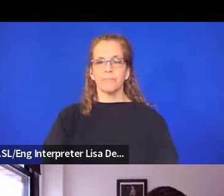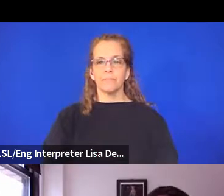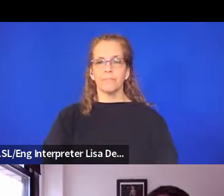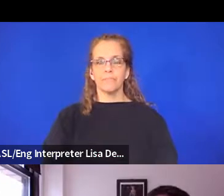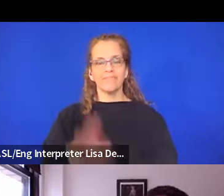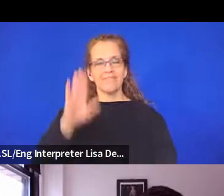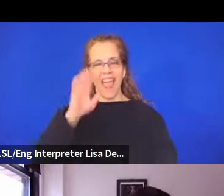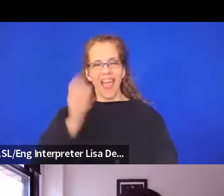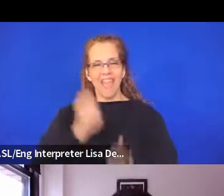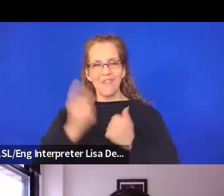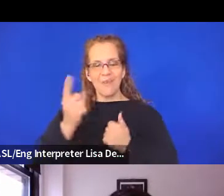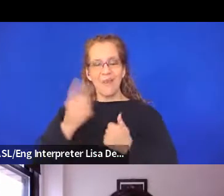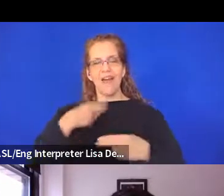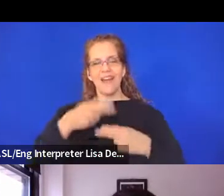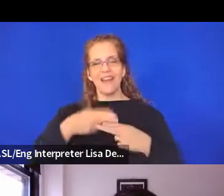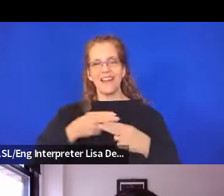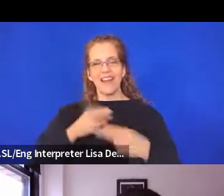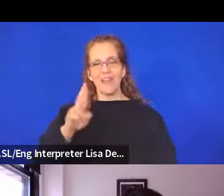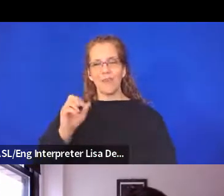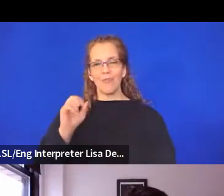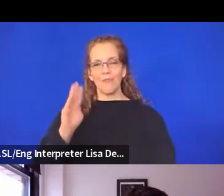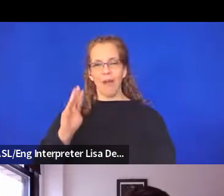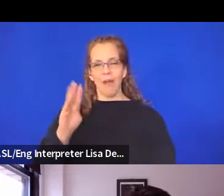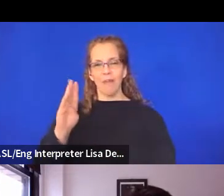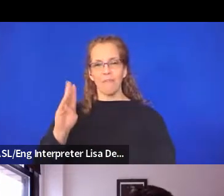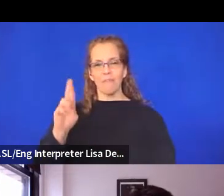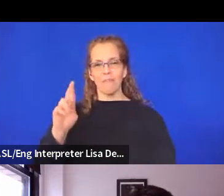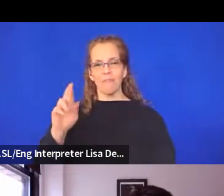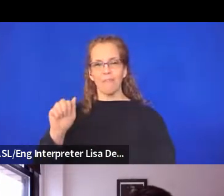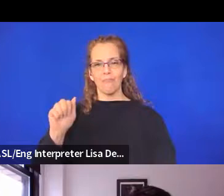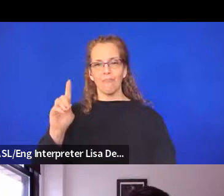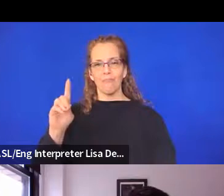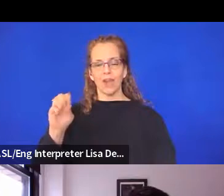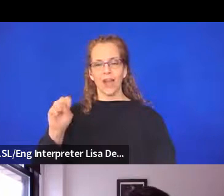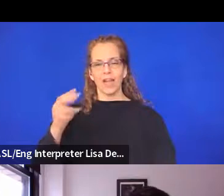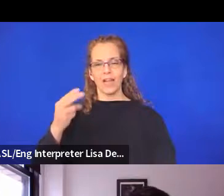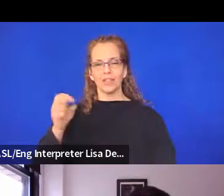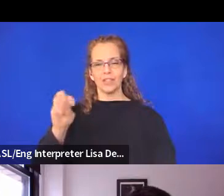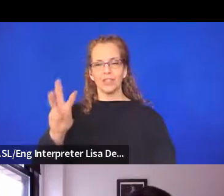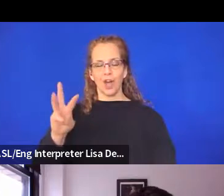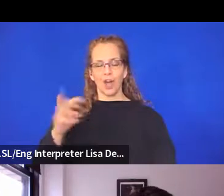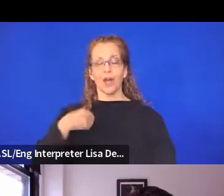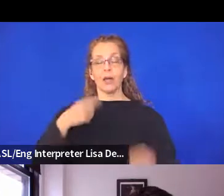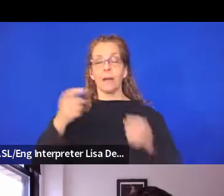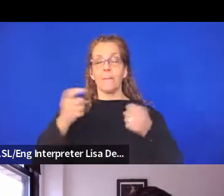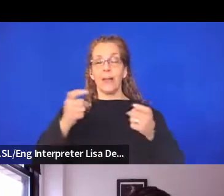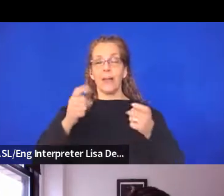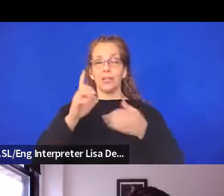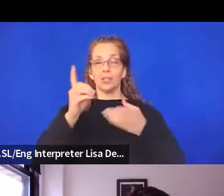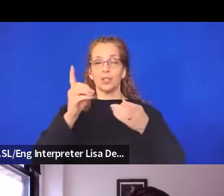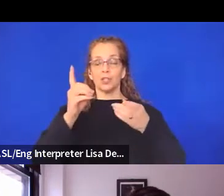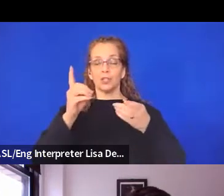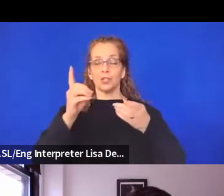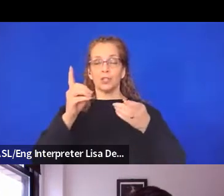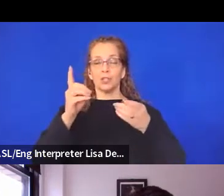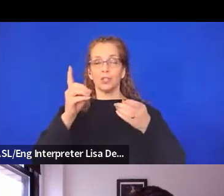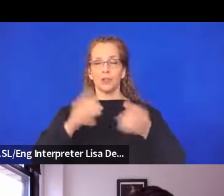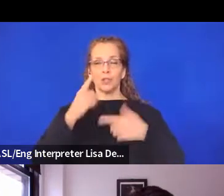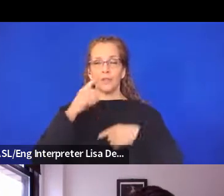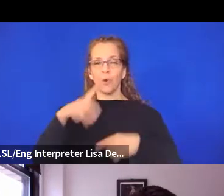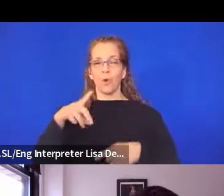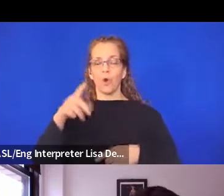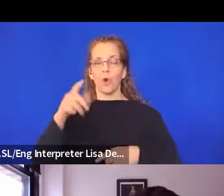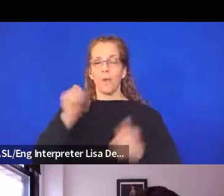Hi, everyone. My name is Rob Bradshaw. I am the managing director at Playco. I use he,